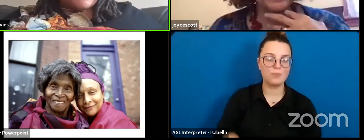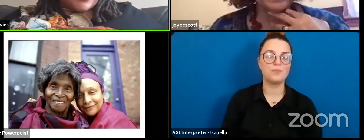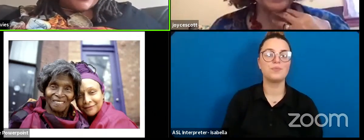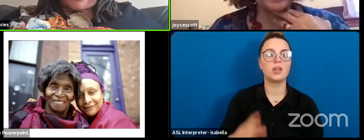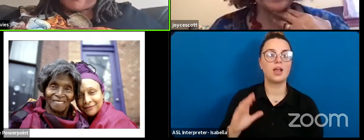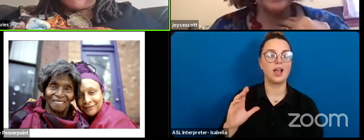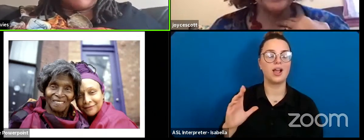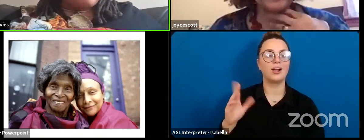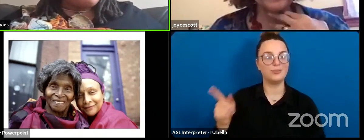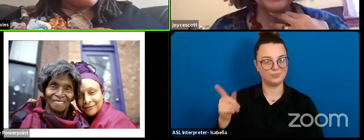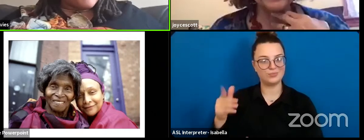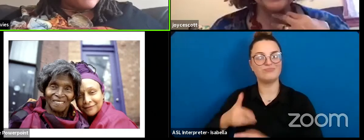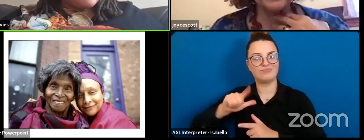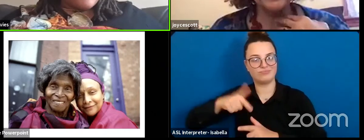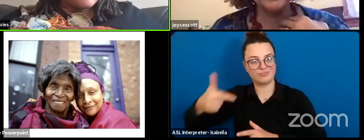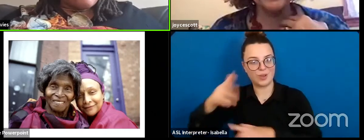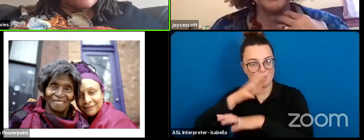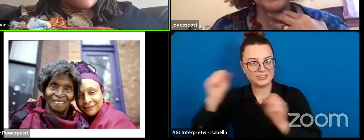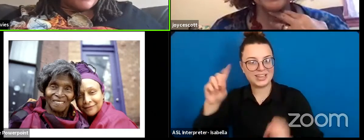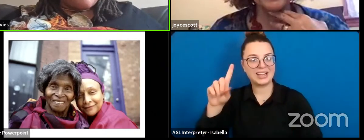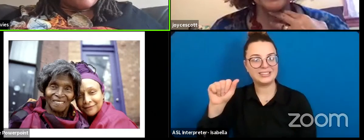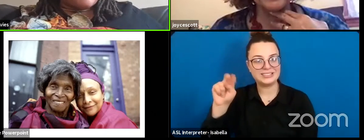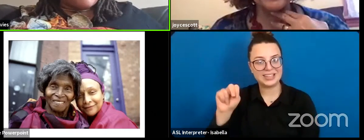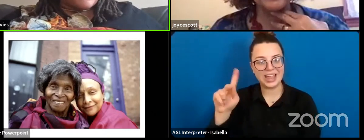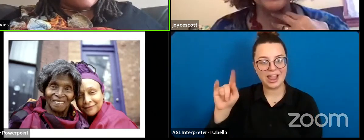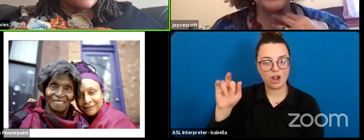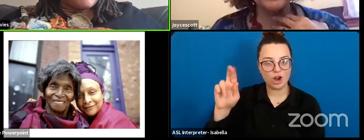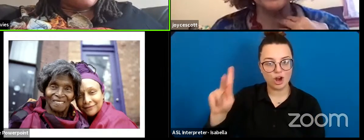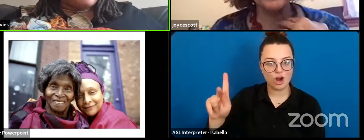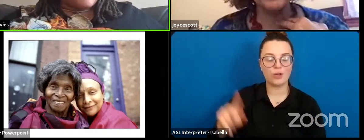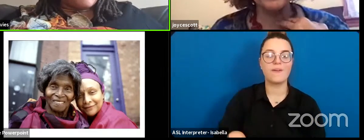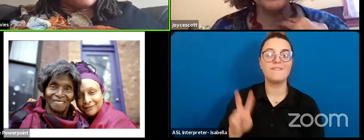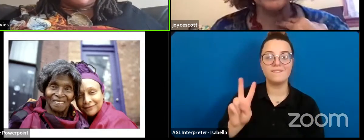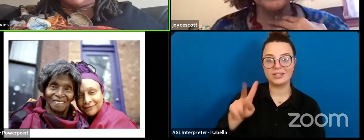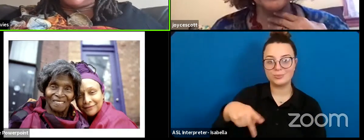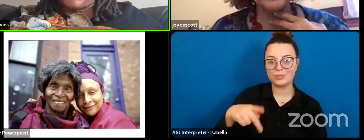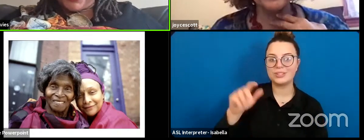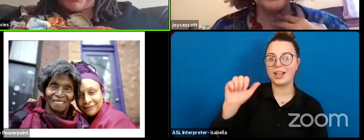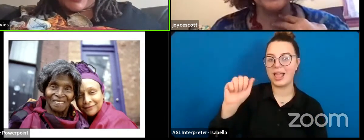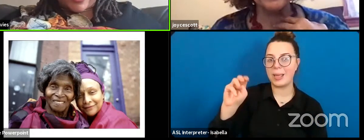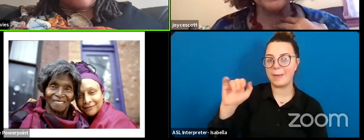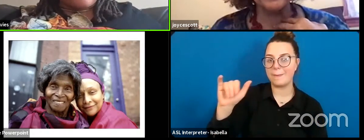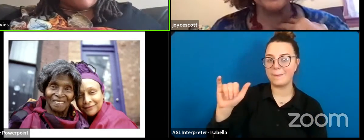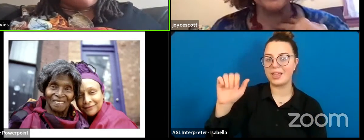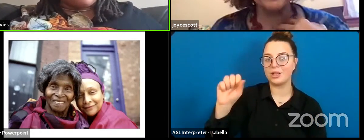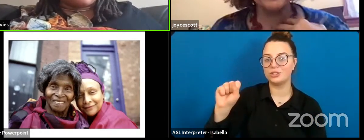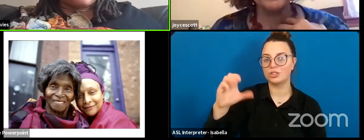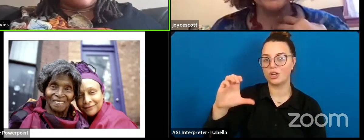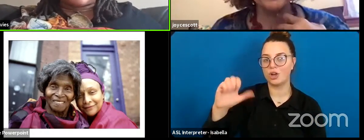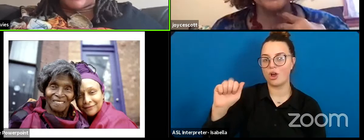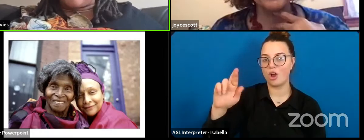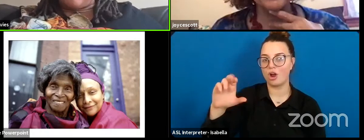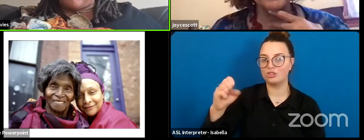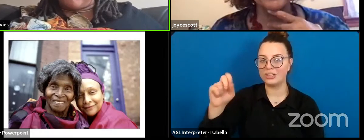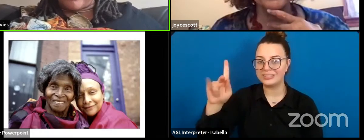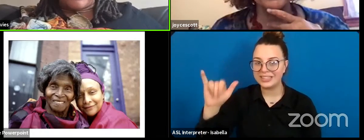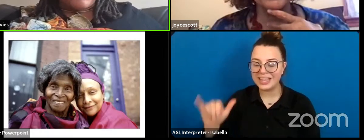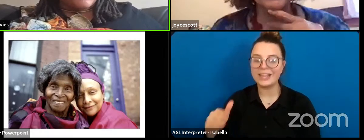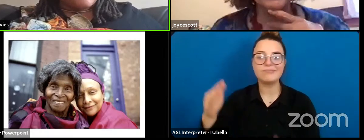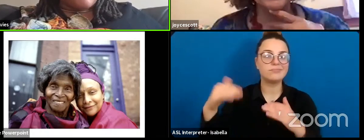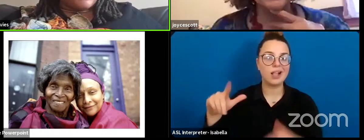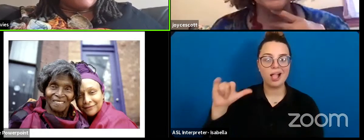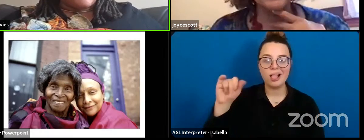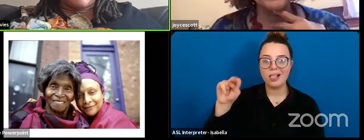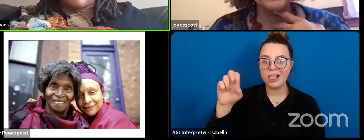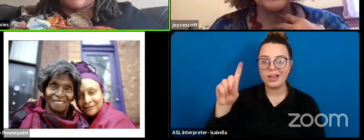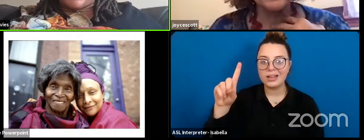President Dan Kerr, Vice President Amy Starcheski, Linda Shopes, Catherine Mayfield, and the entire local